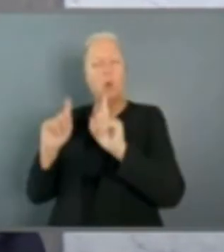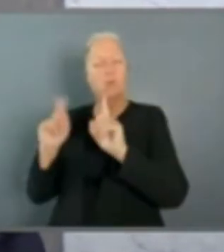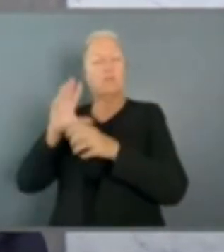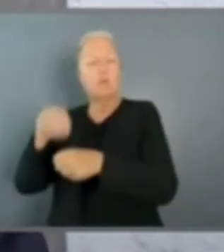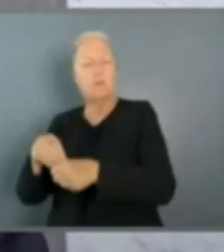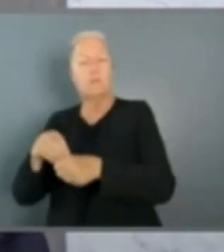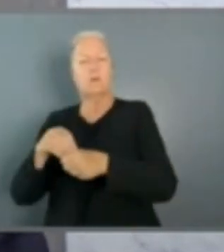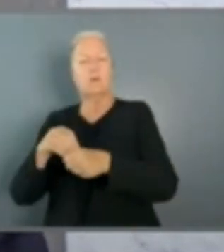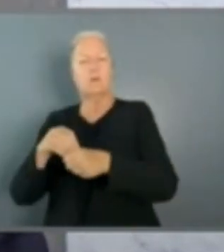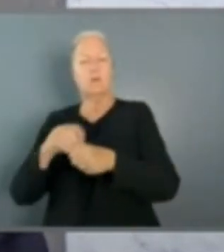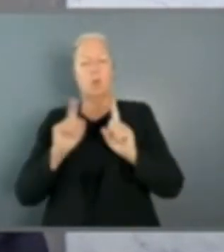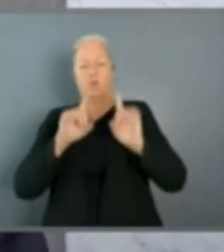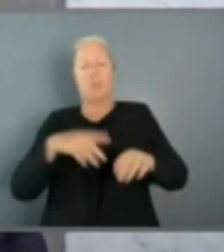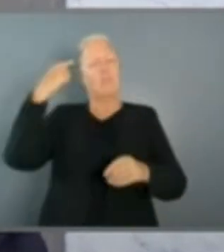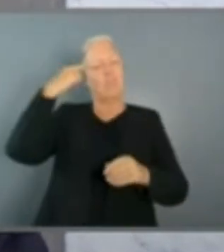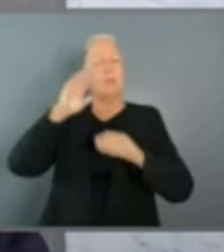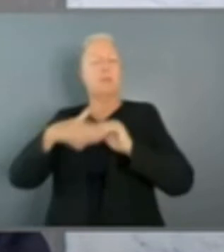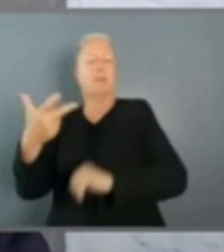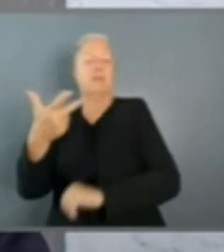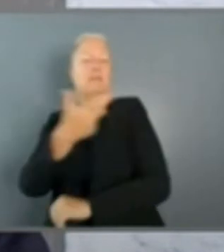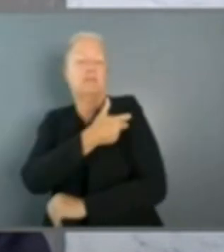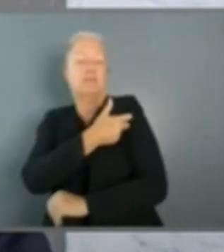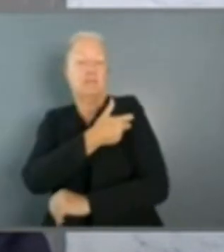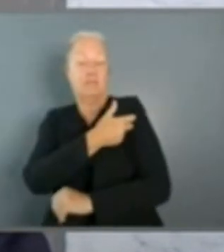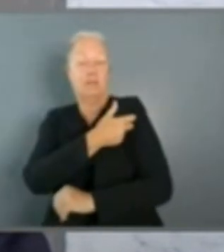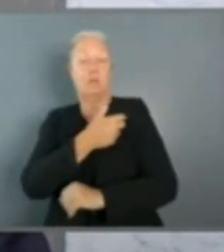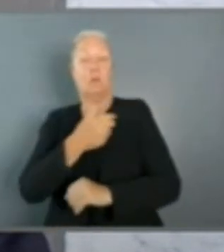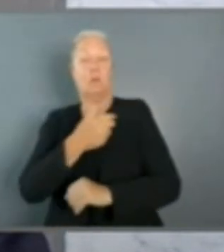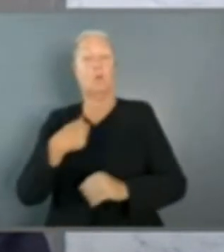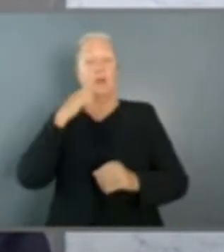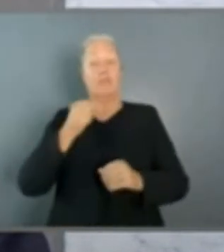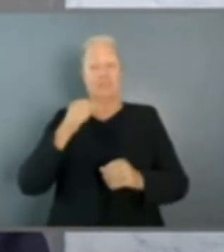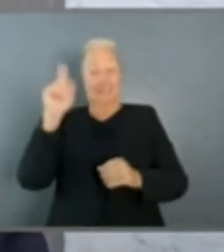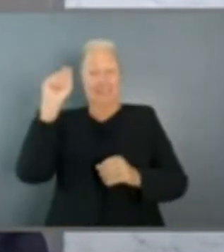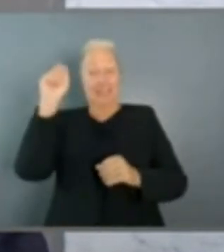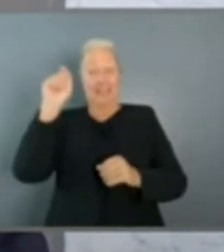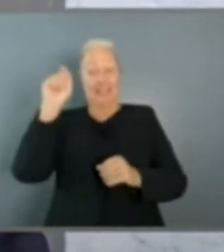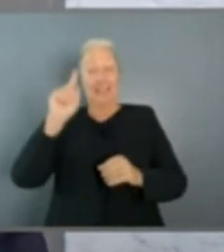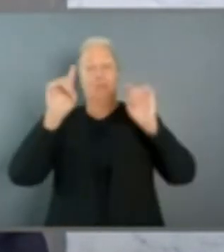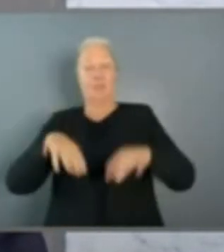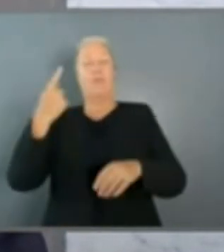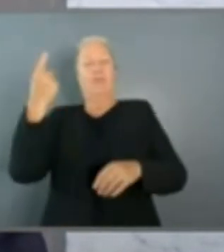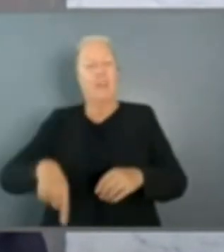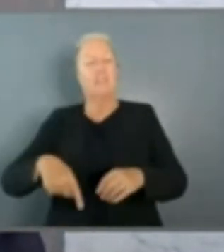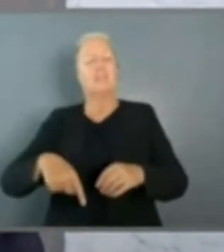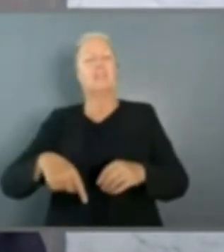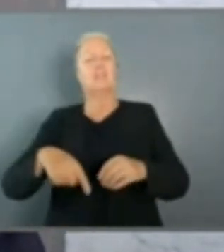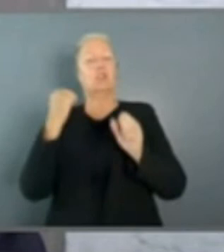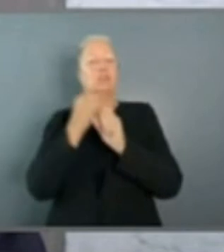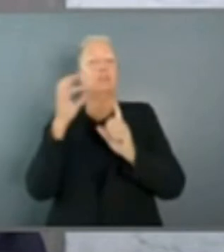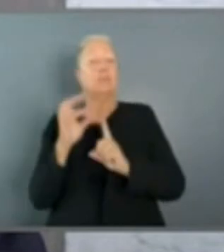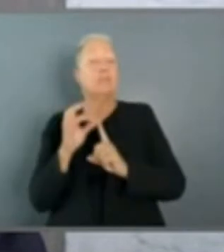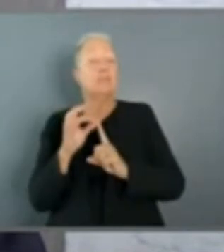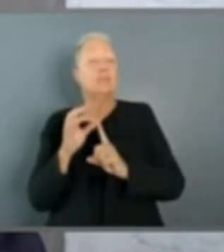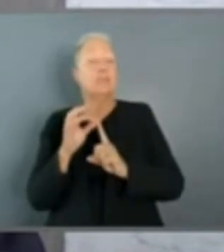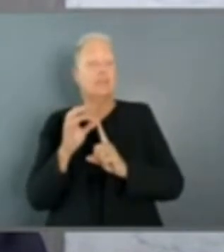that today there'll be 1,000 GPs signing up. 1,000 GPs signing up to be in